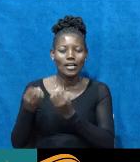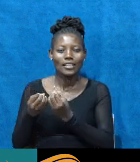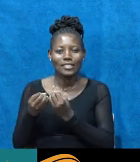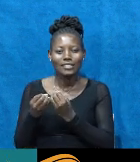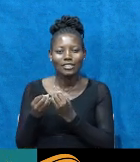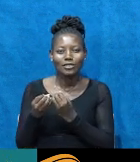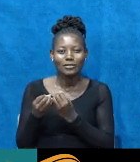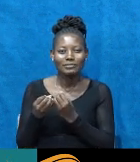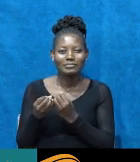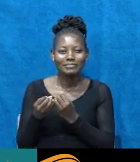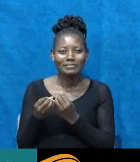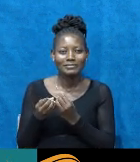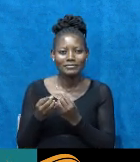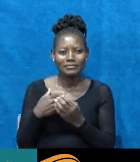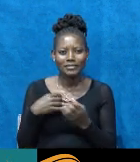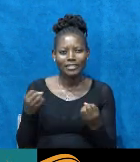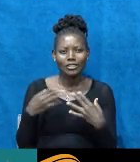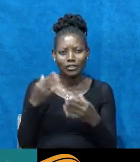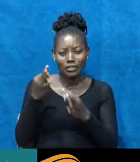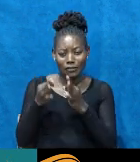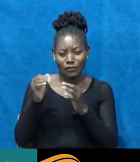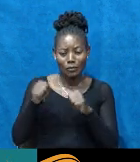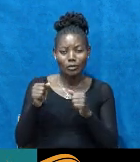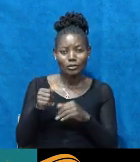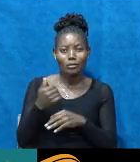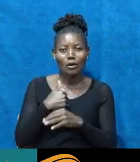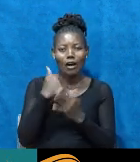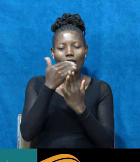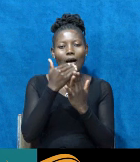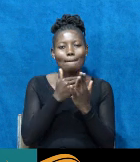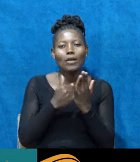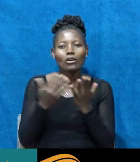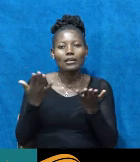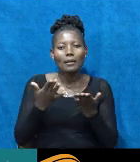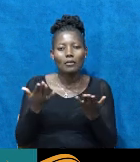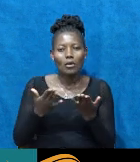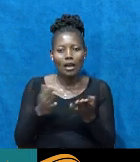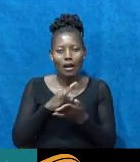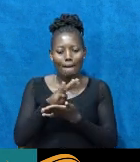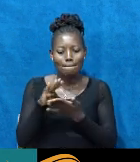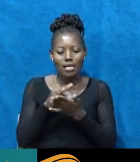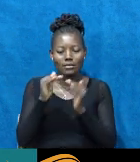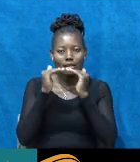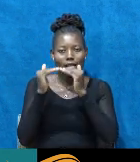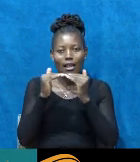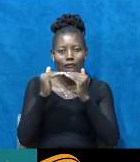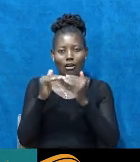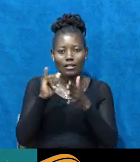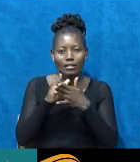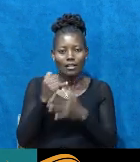organizations. I'm wondering if you can come up with a program where, from a very basic level, that